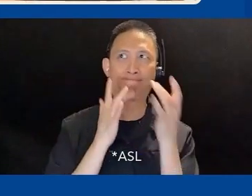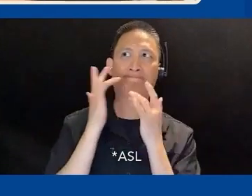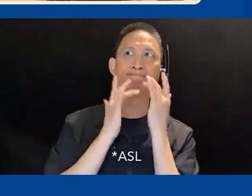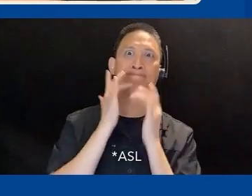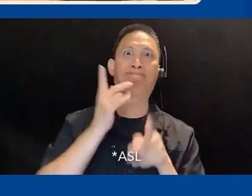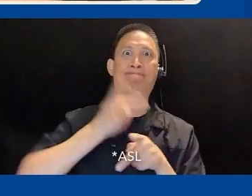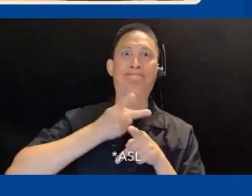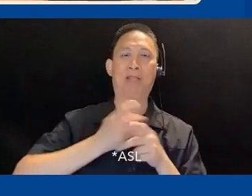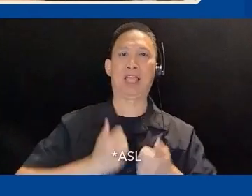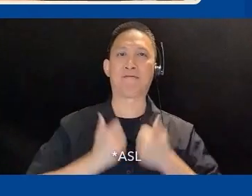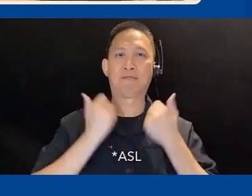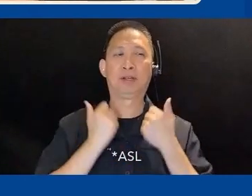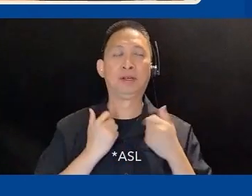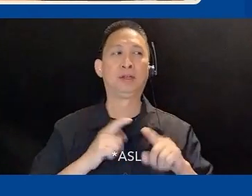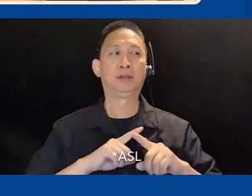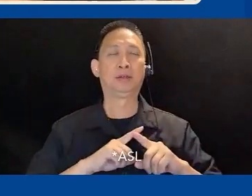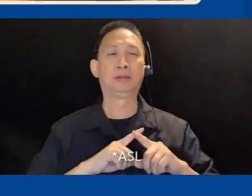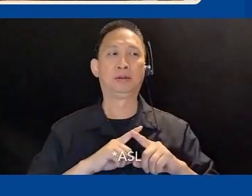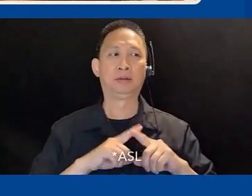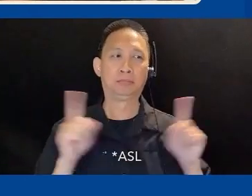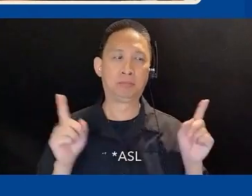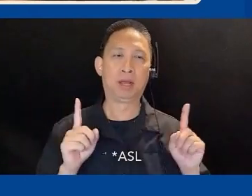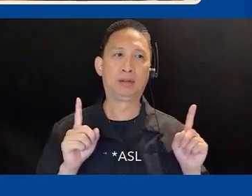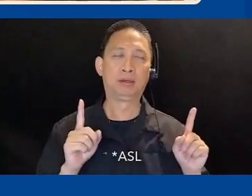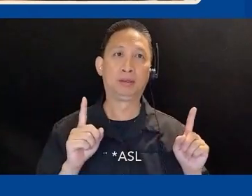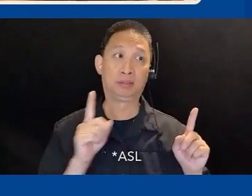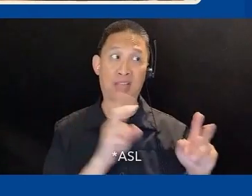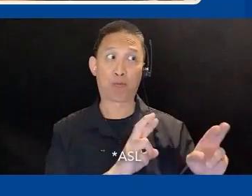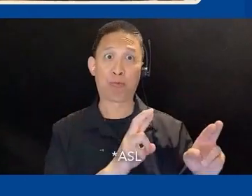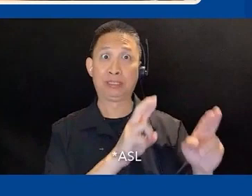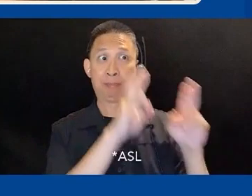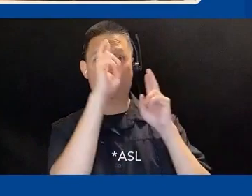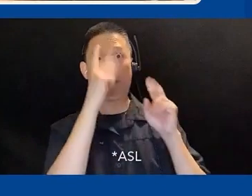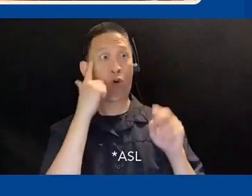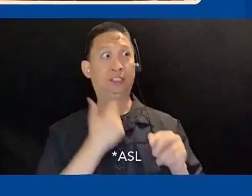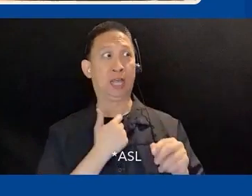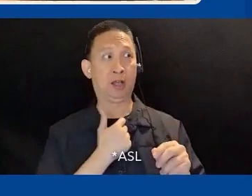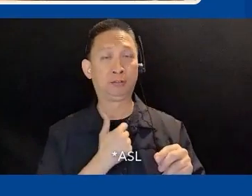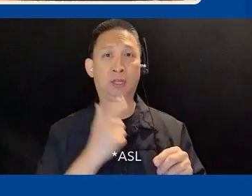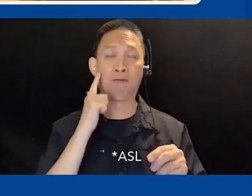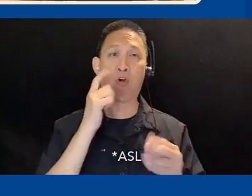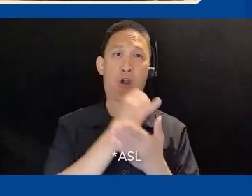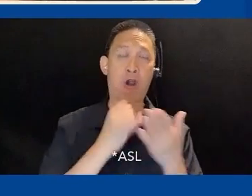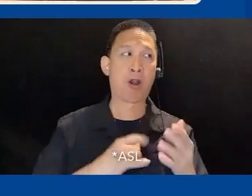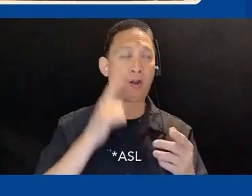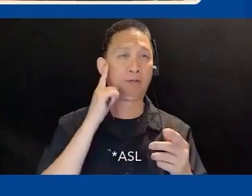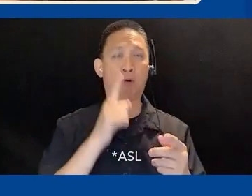honor that can only, I think, come from thought.